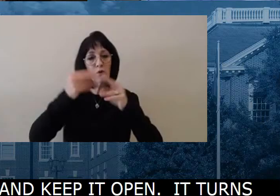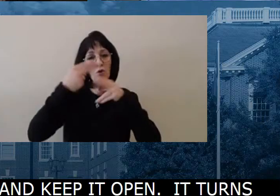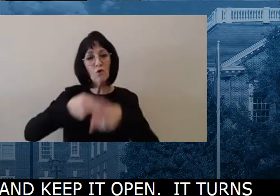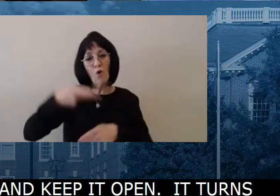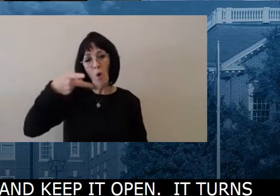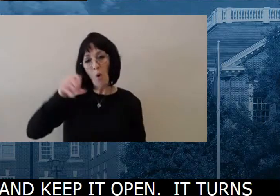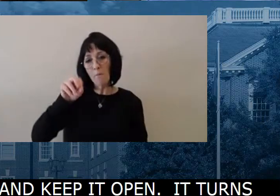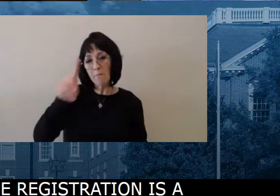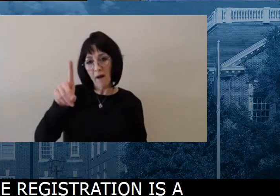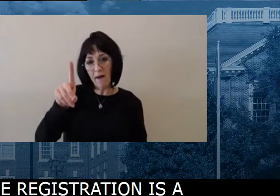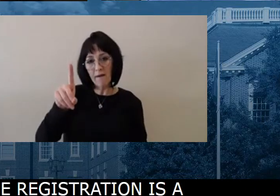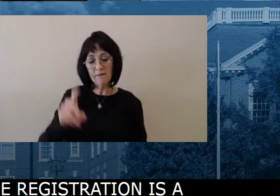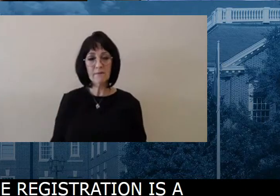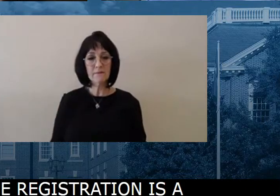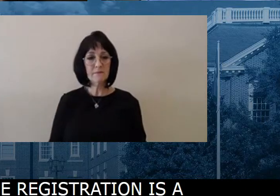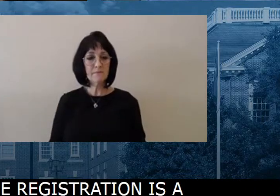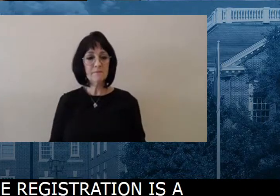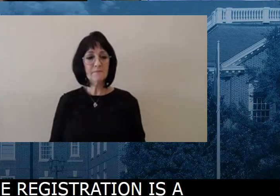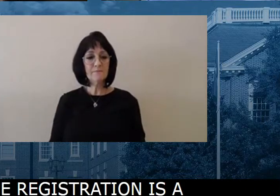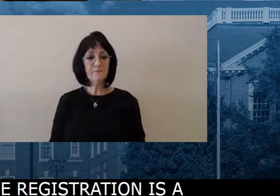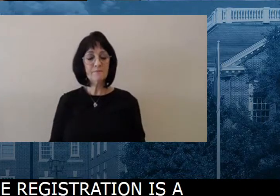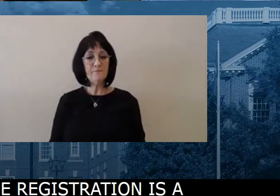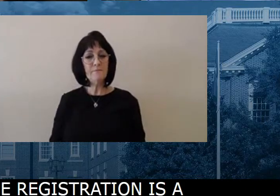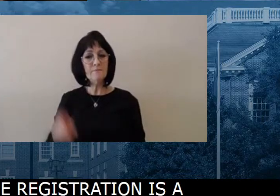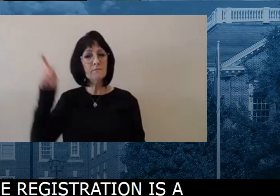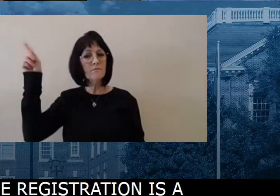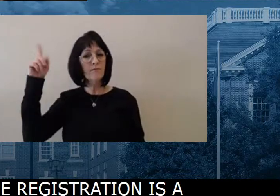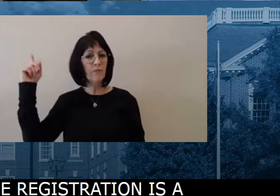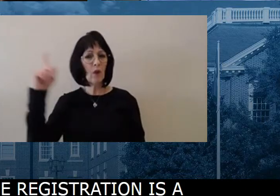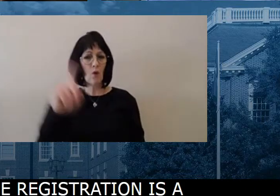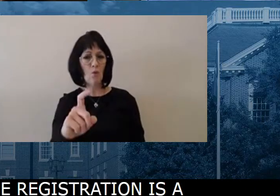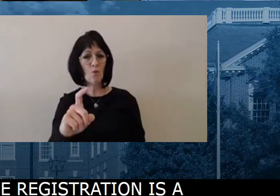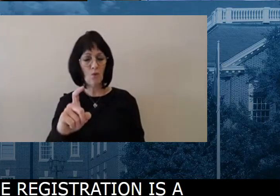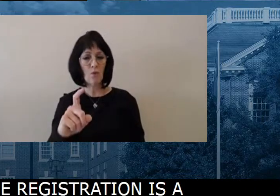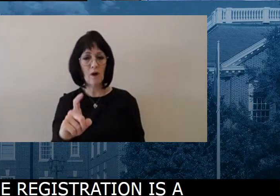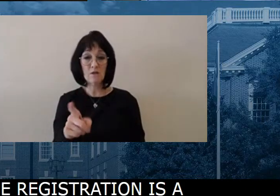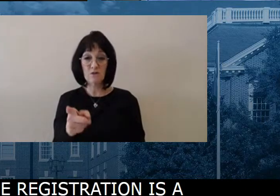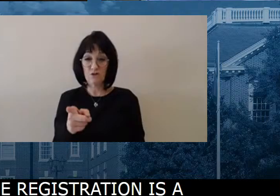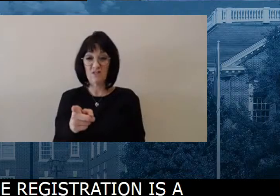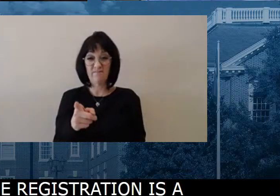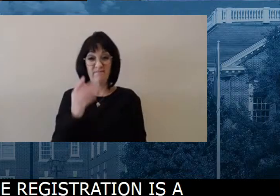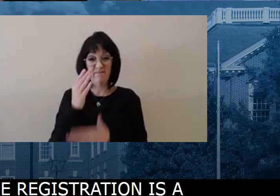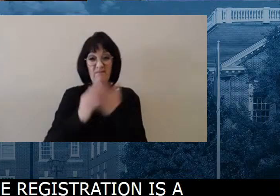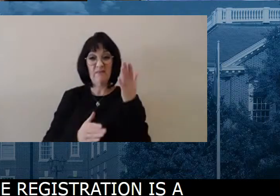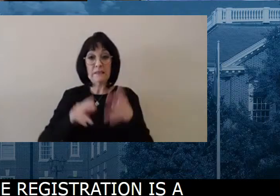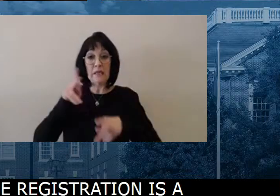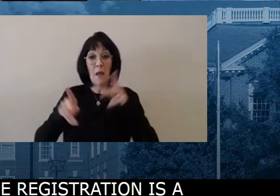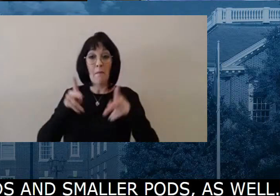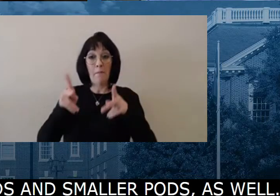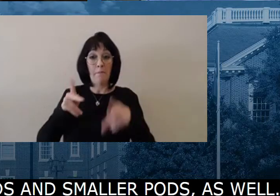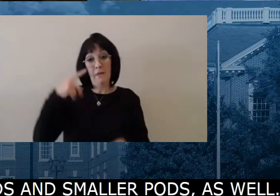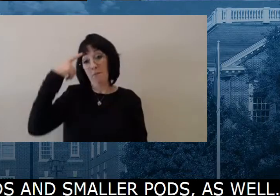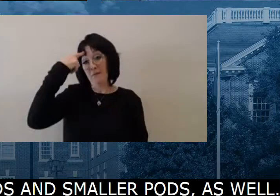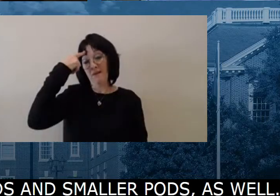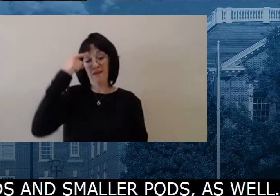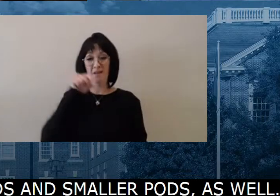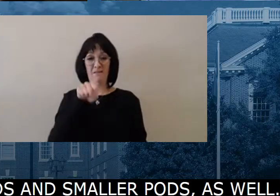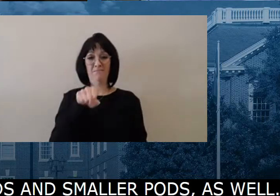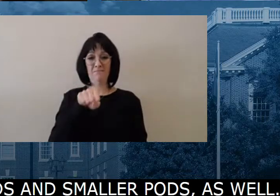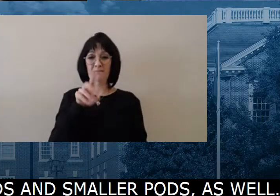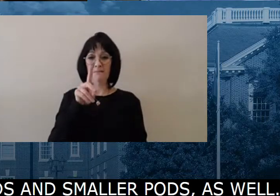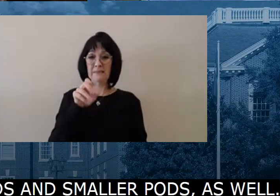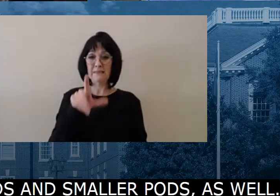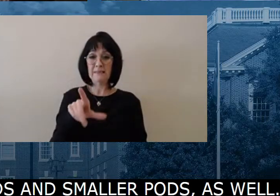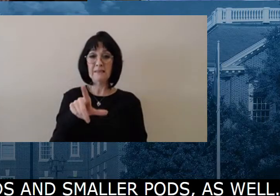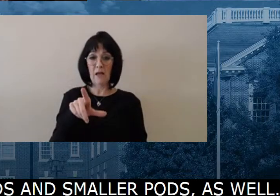Another question that I had, there's a perception that Delaware isn't moving through the phases as quickly as some neighboring states that have sort of already gotten into